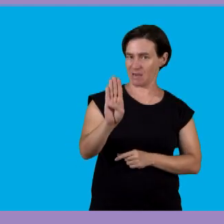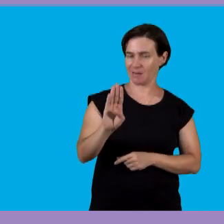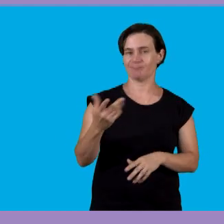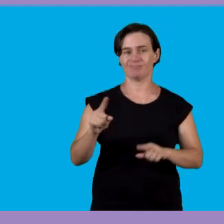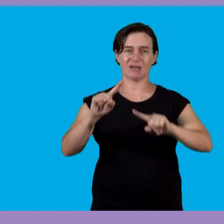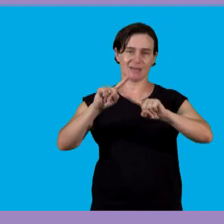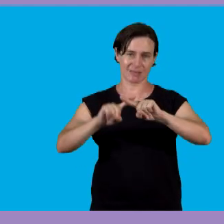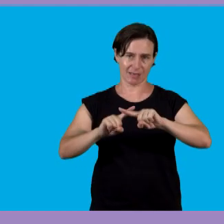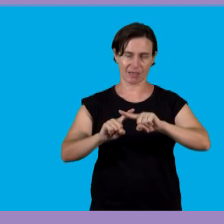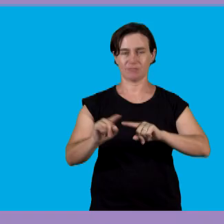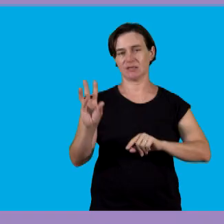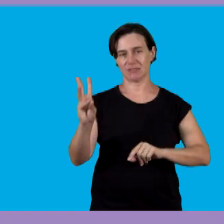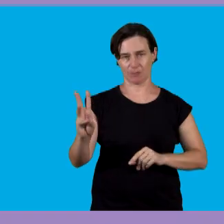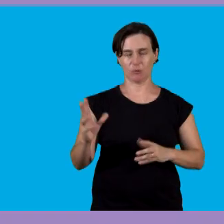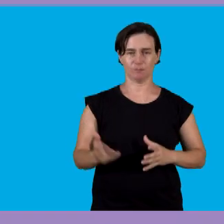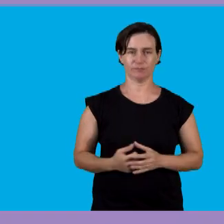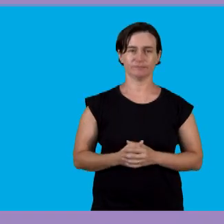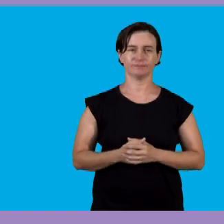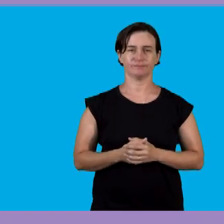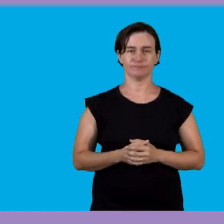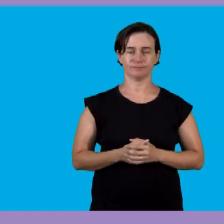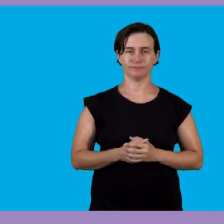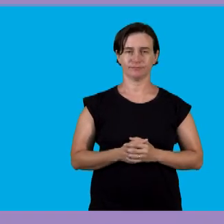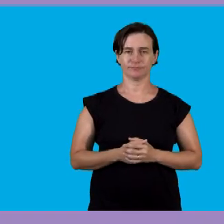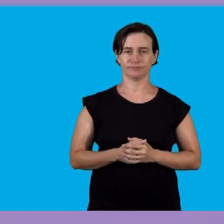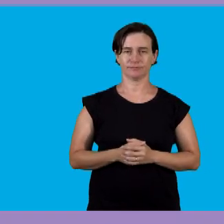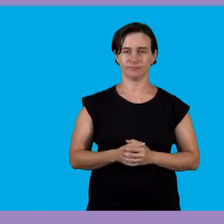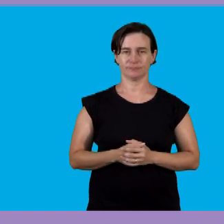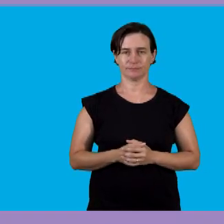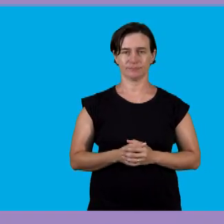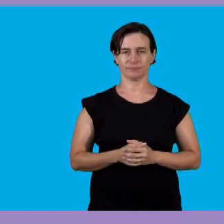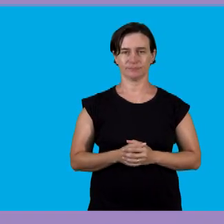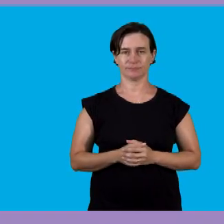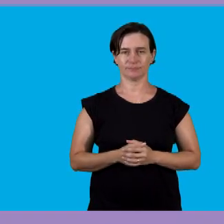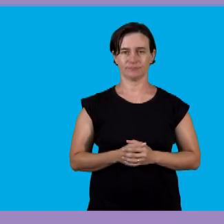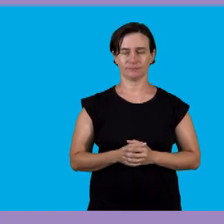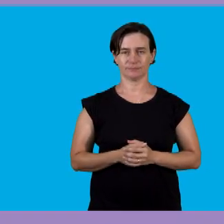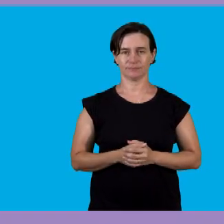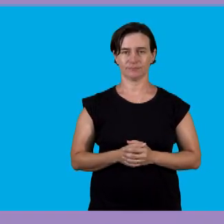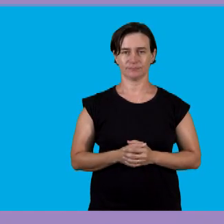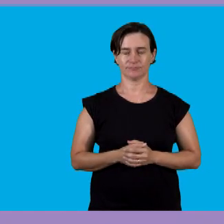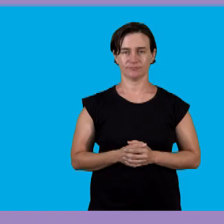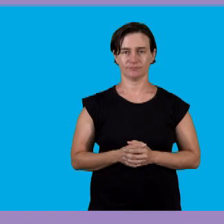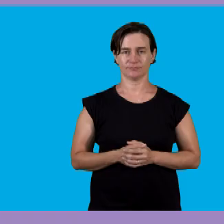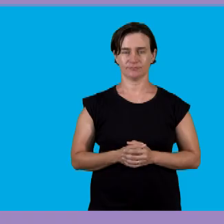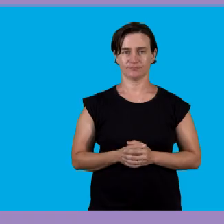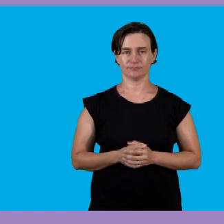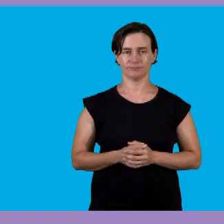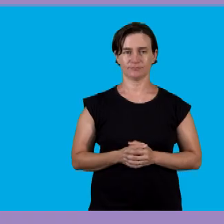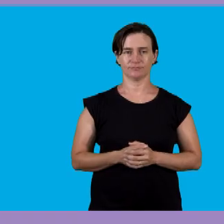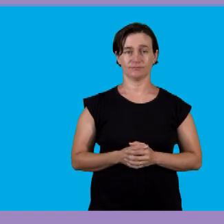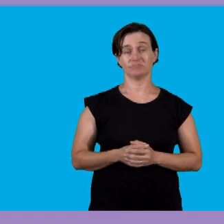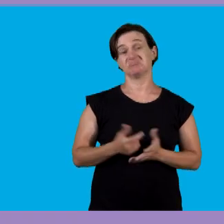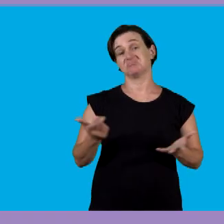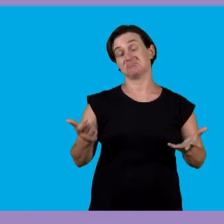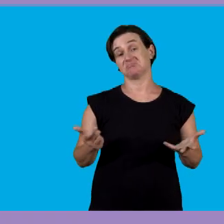by our breadth, which is our B, and multiply that by our width, which is our W. Of course, we can represent